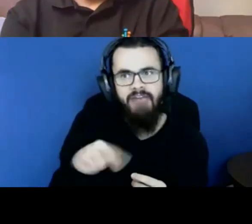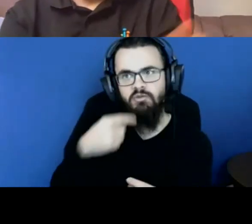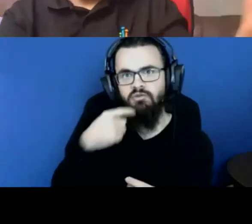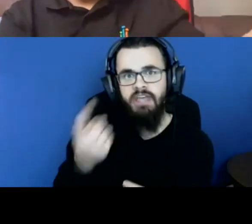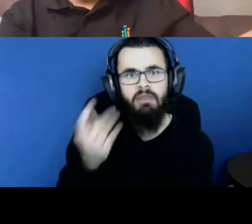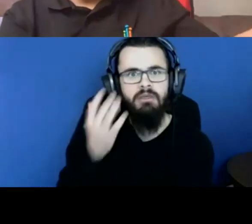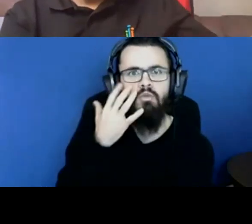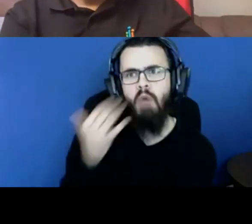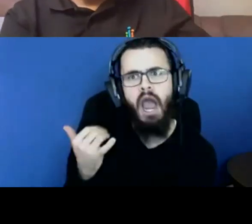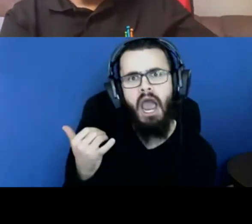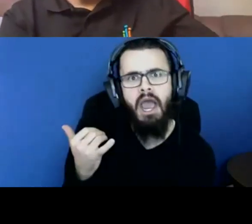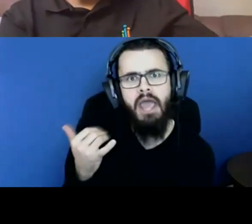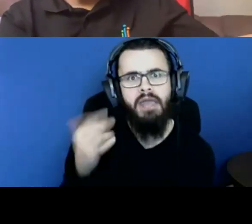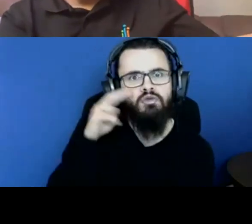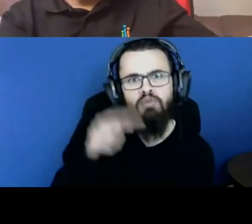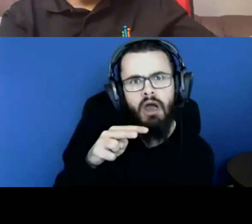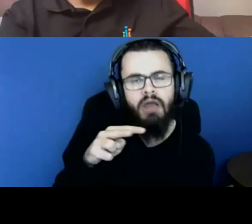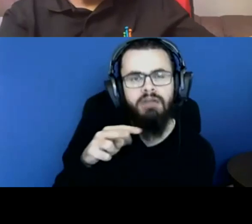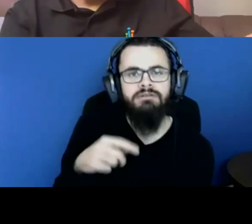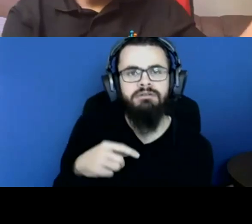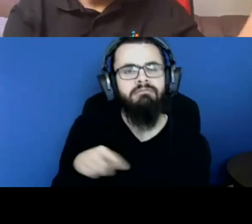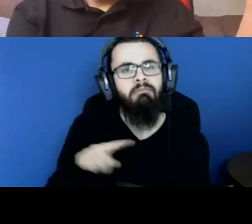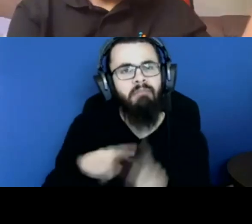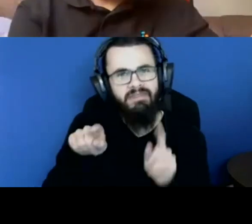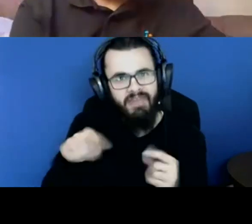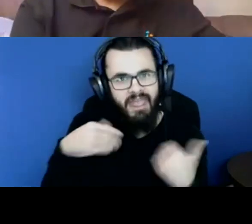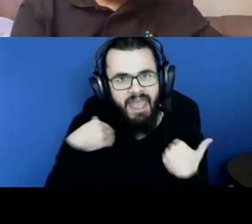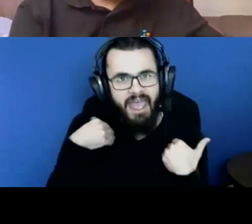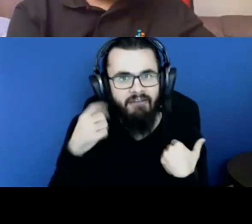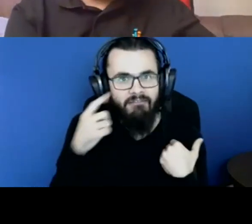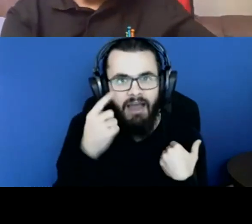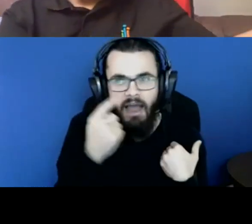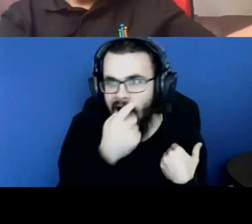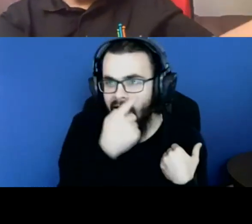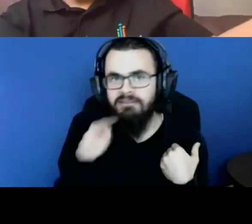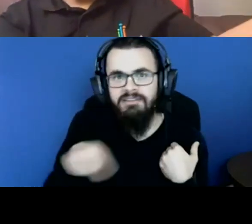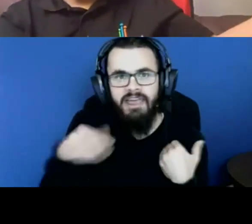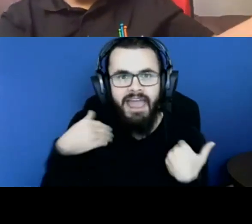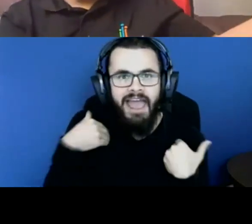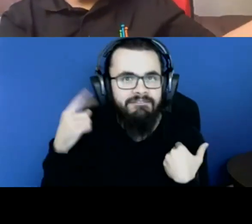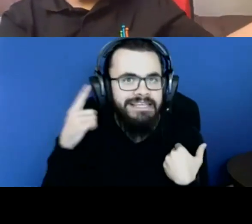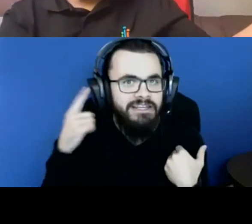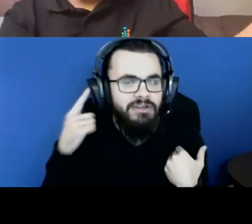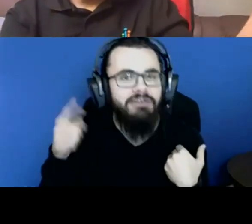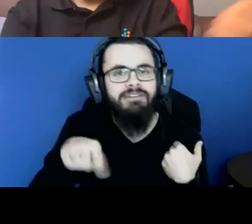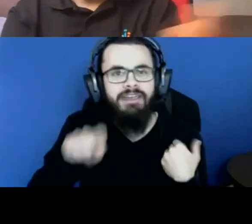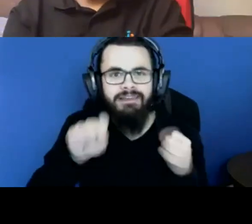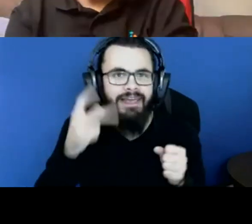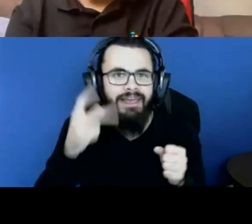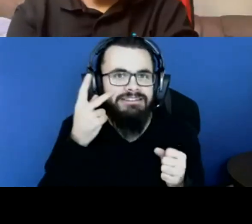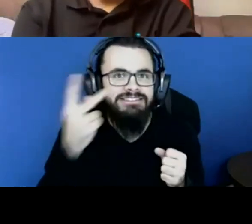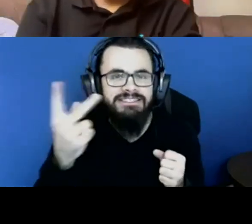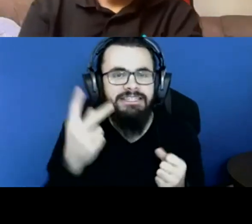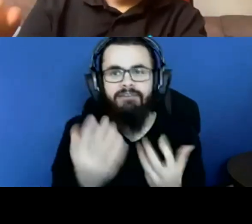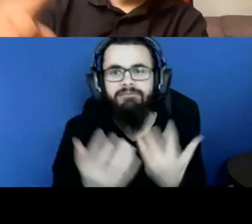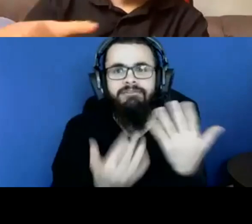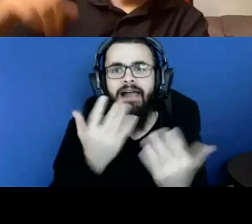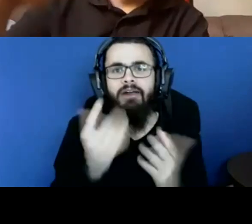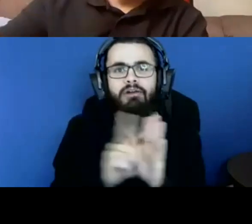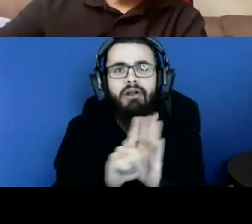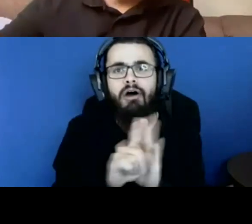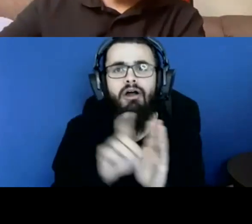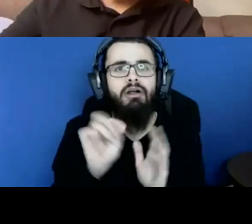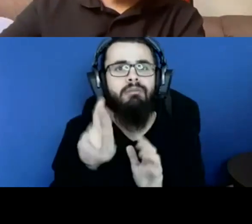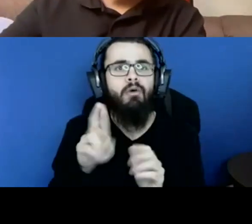the alarms going off, fire alarms going off. They can see the sensors if I fall, or